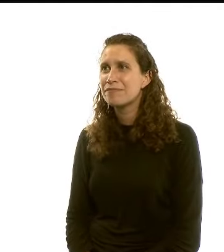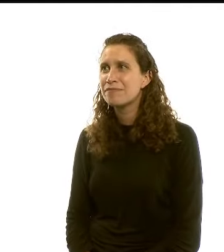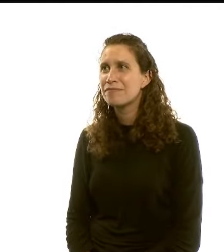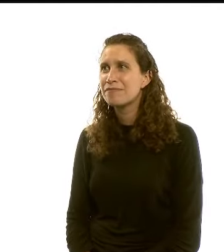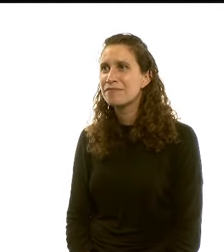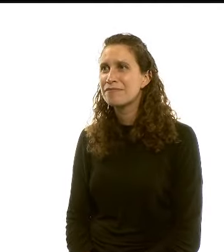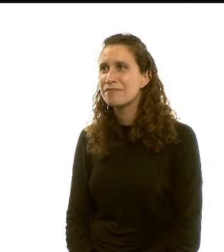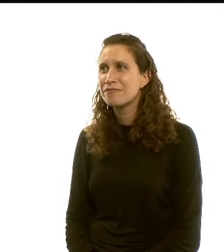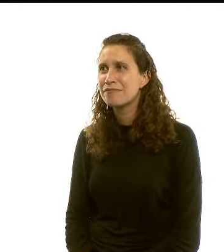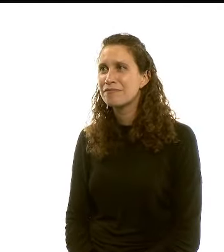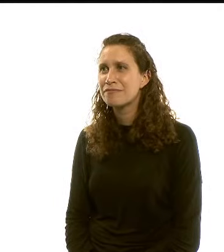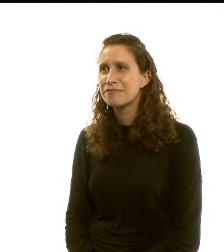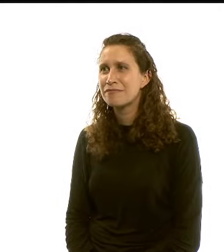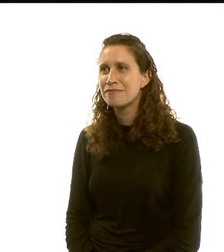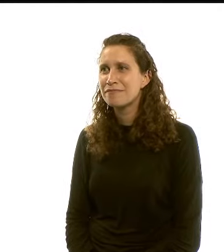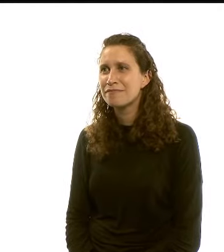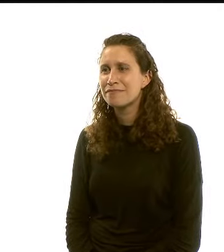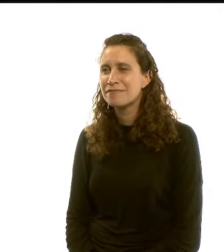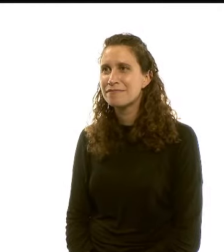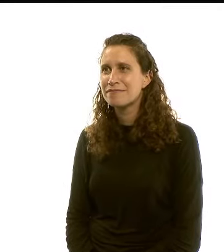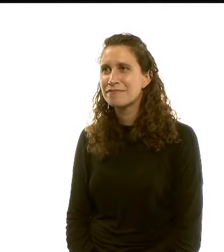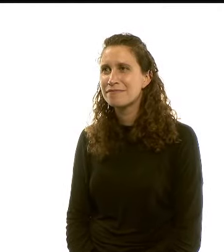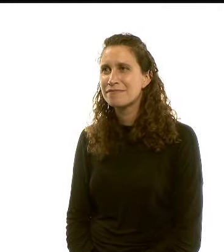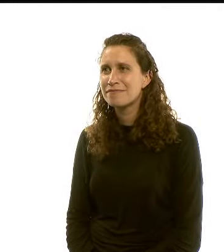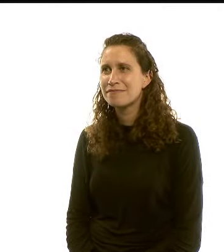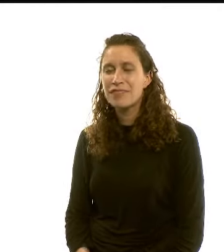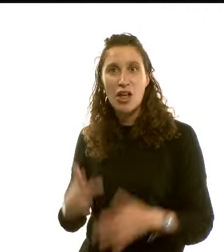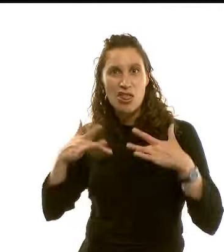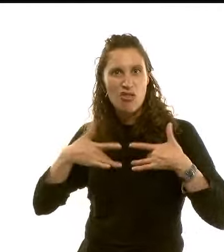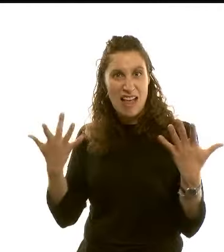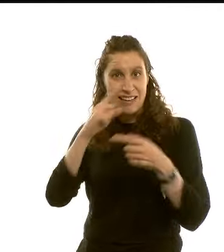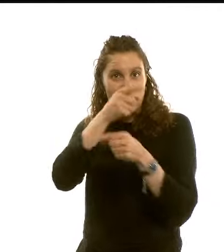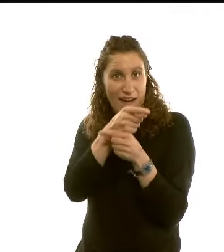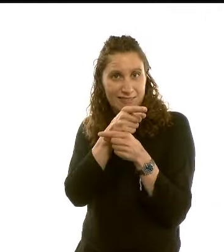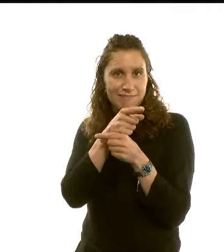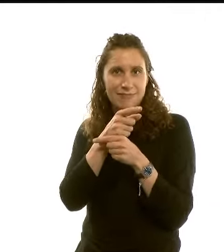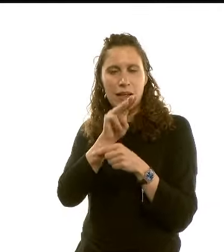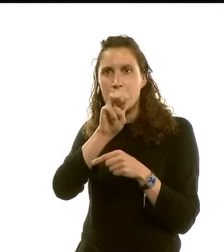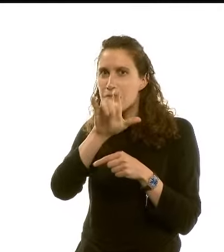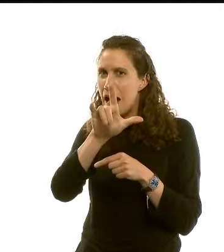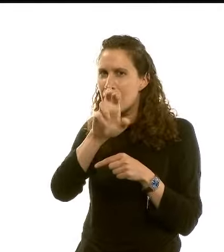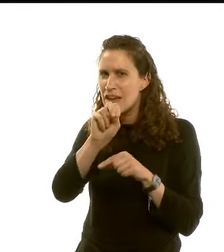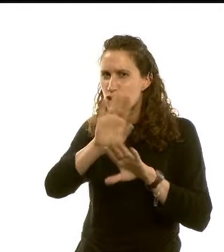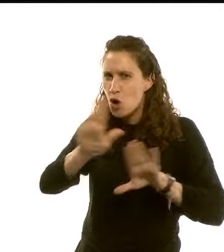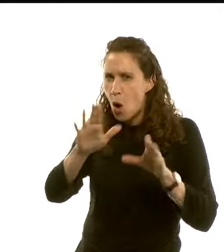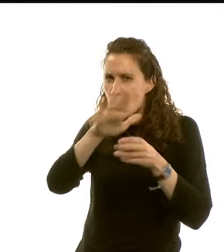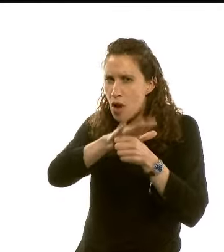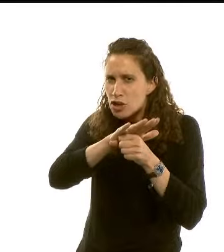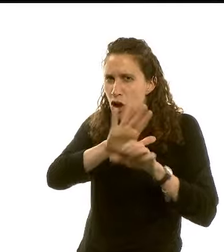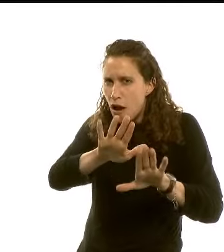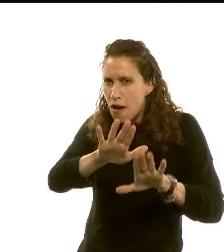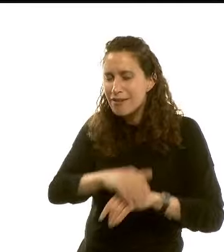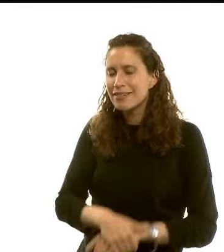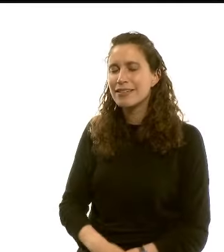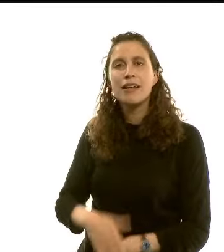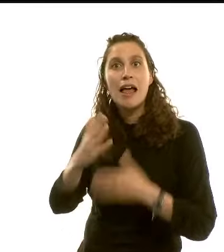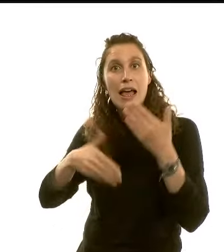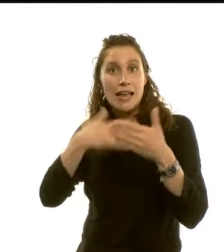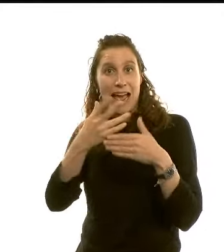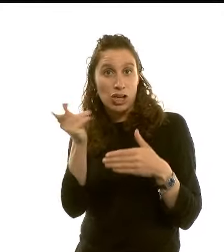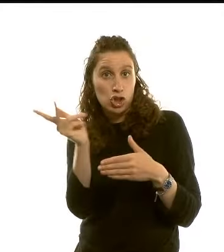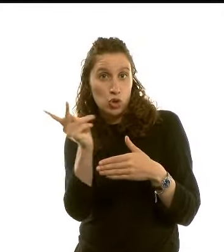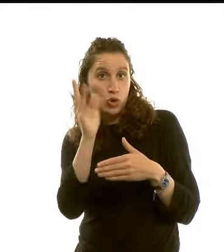better. Wow, nicely done, Vic. Wow, thrilling. I think you'd agree. Melvin, no pressure. No pressure at all. Okay, for the next stunt, you two